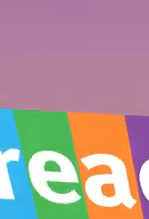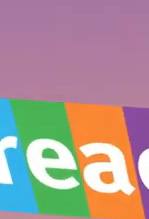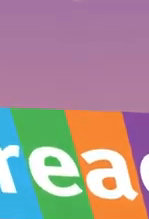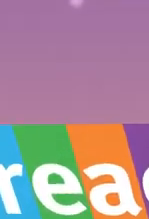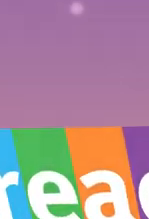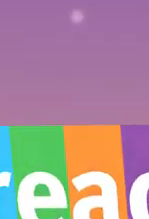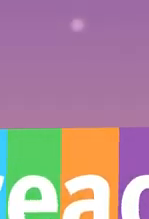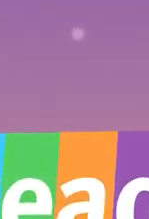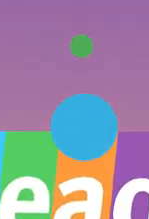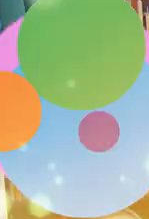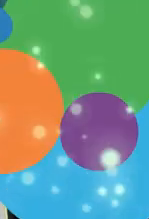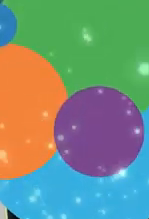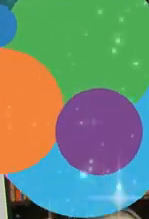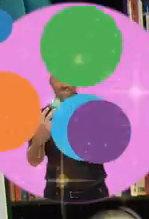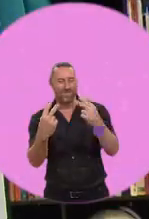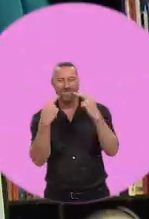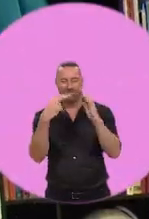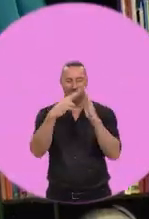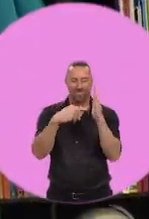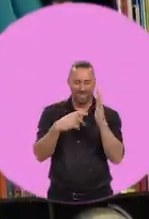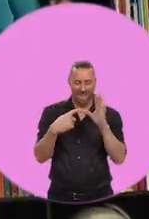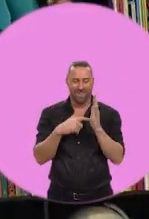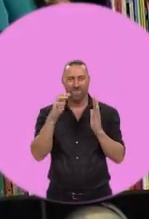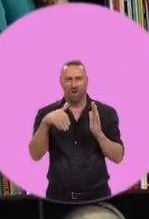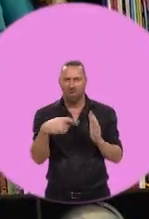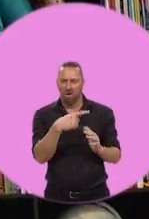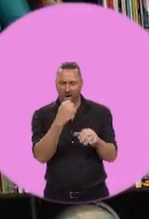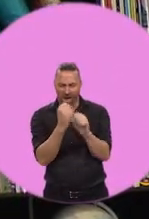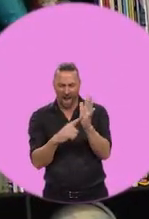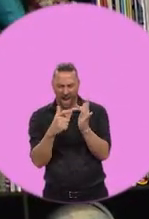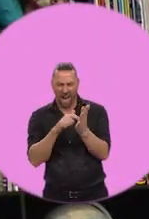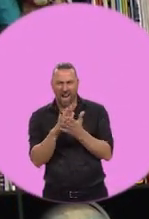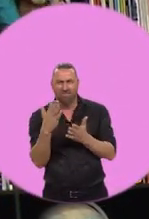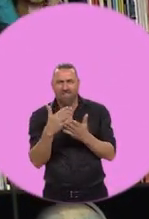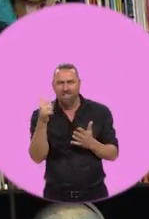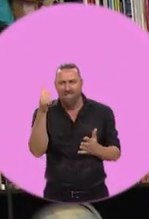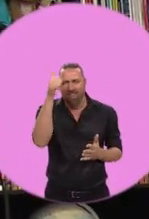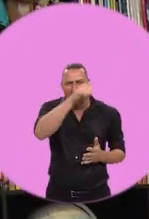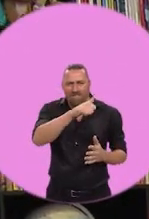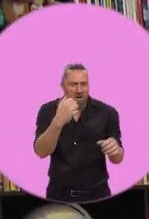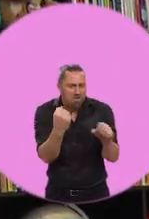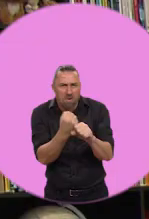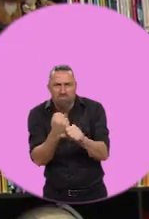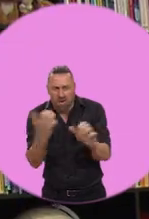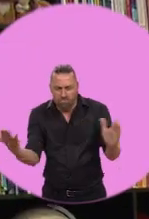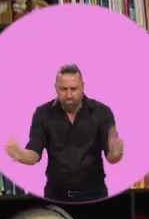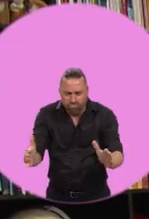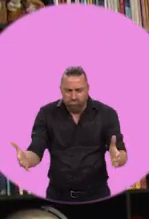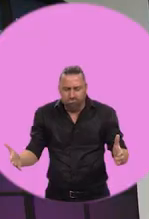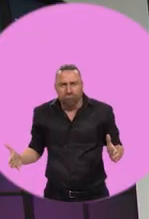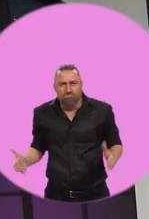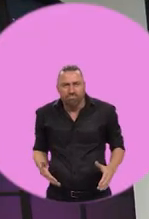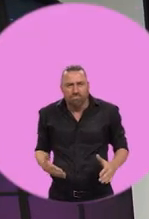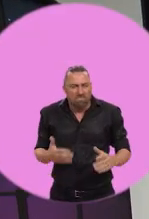Reading at Home TV. Welcome back to Reading at Home. Wasn't Glitch clever the way he made his billy cart out of things he found at